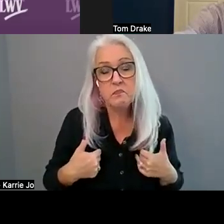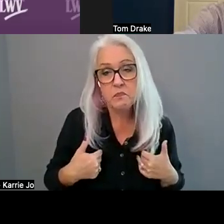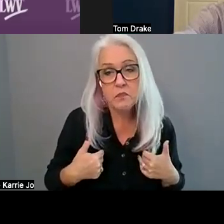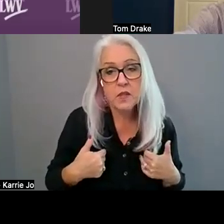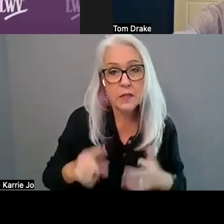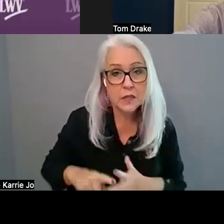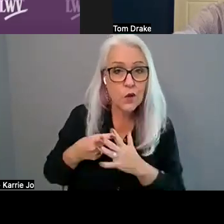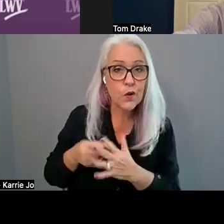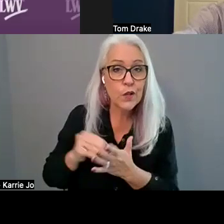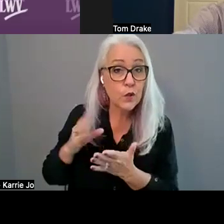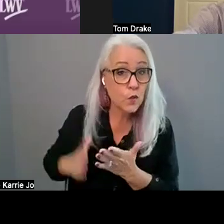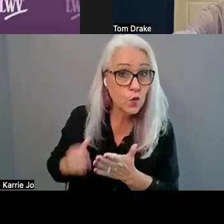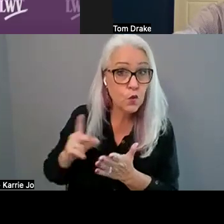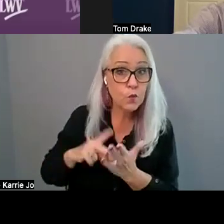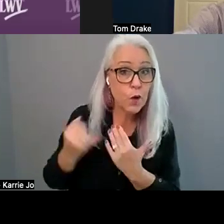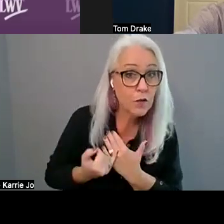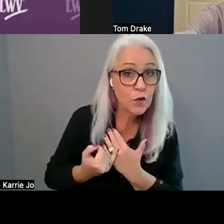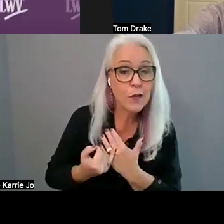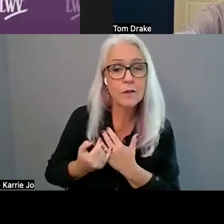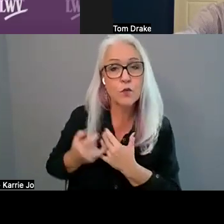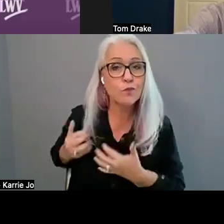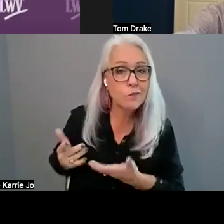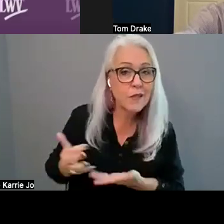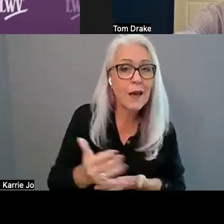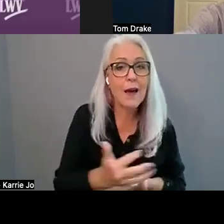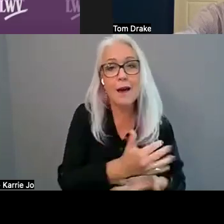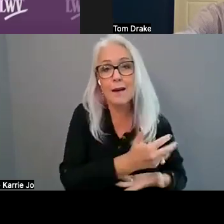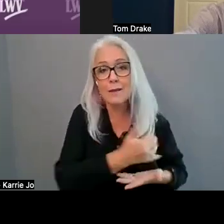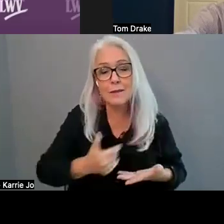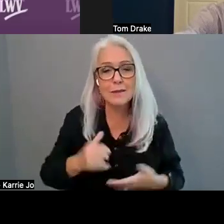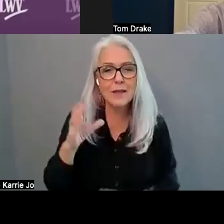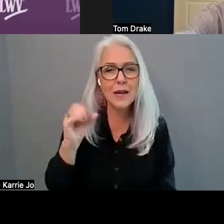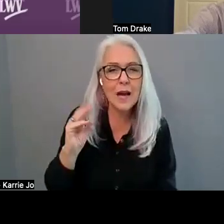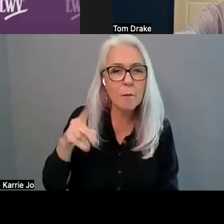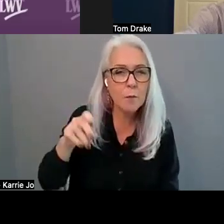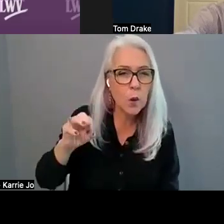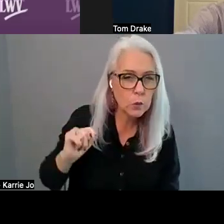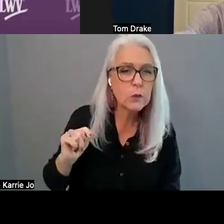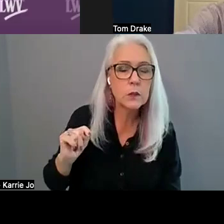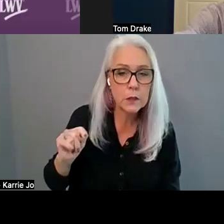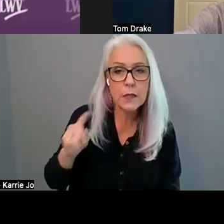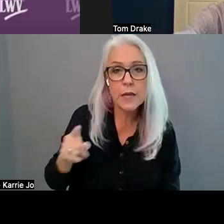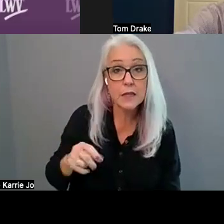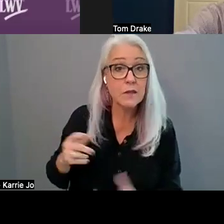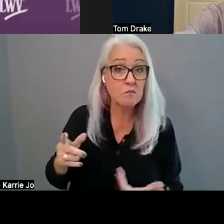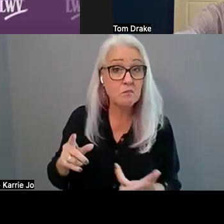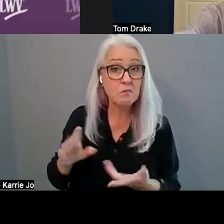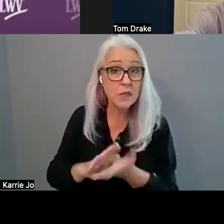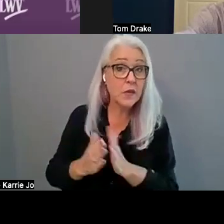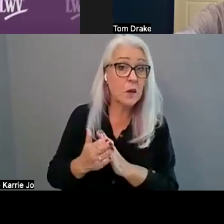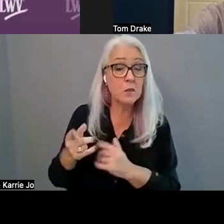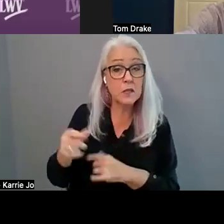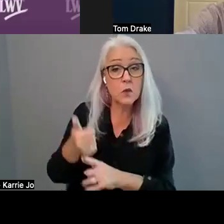student project to collect compost has actually turned into a business in its own right. It's